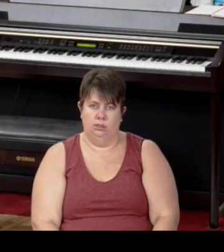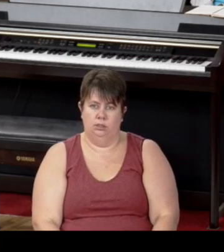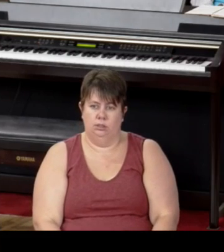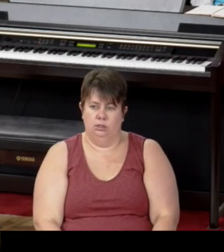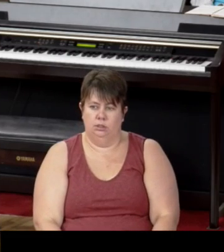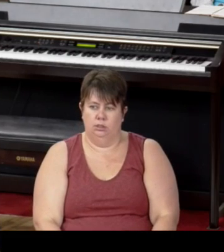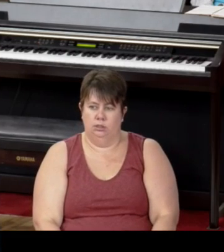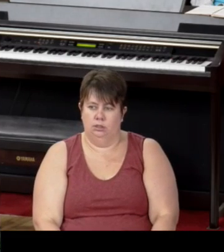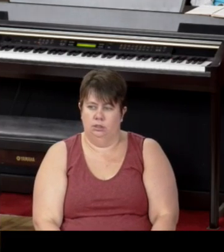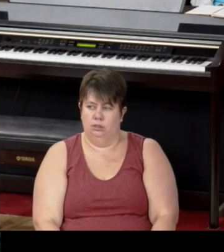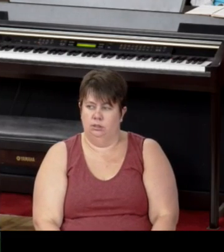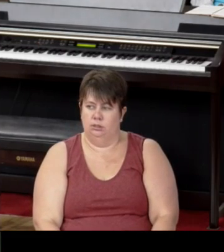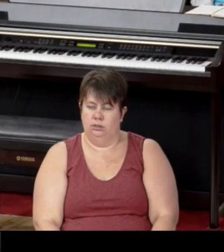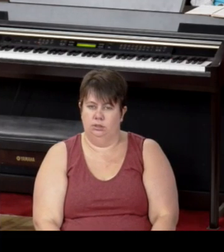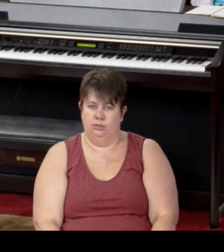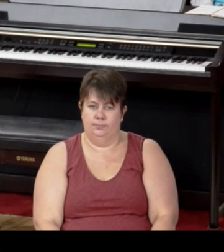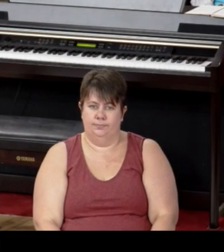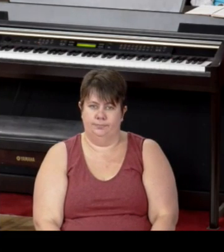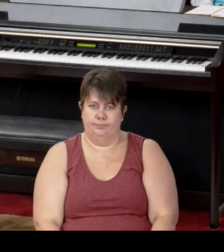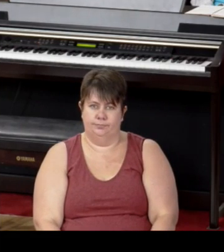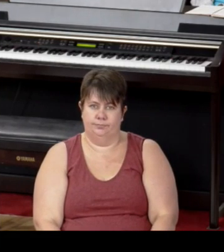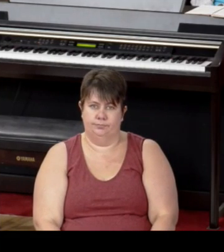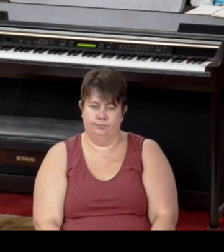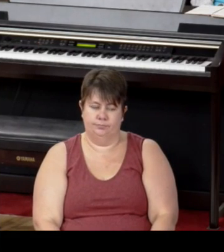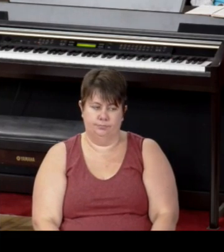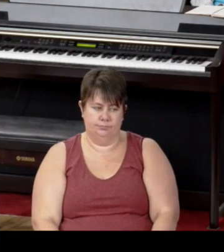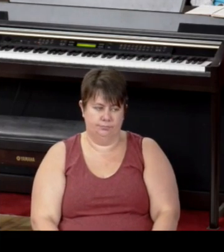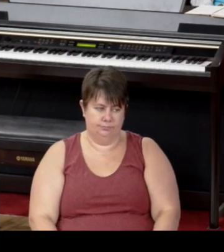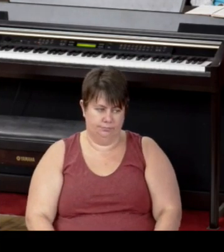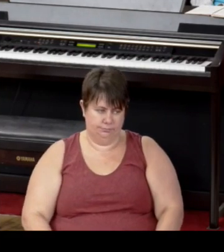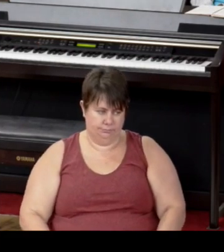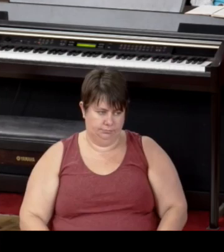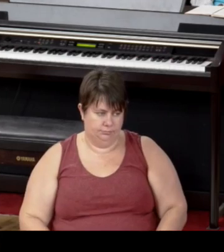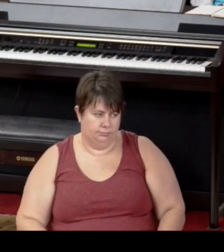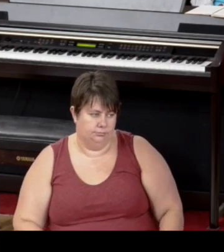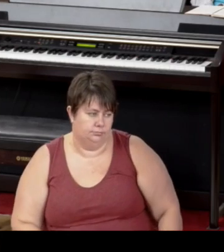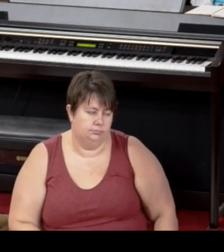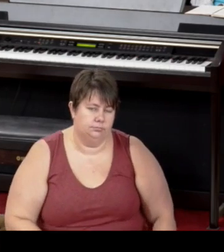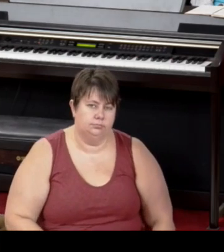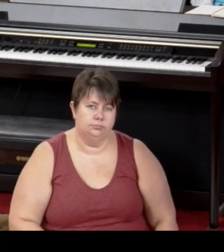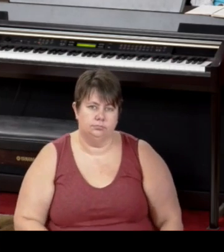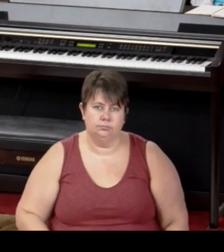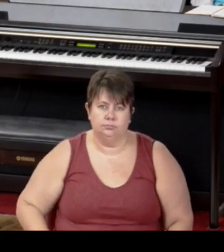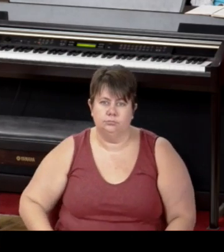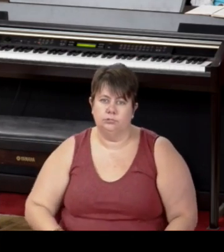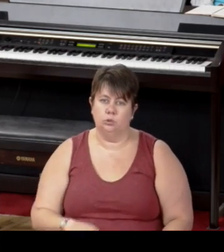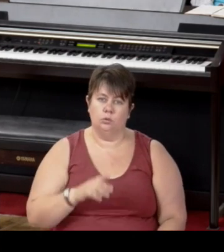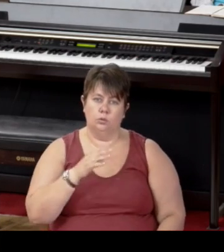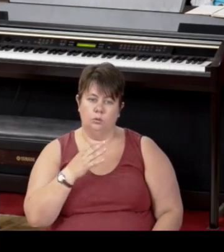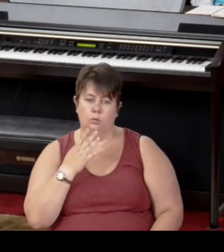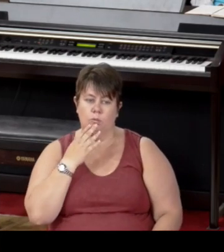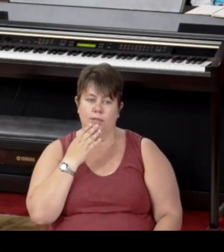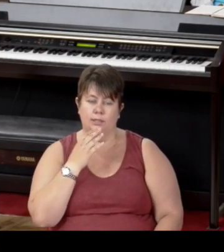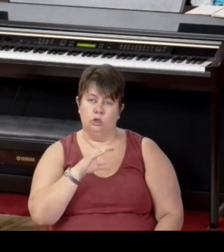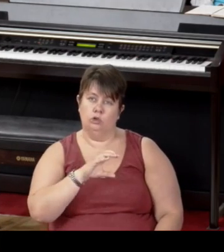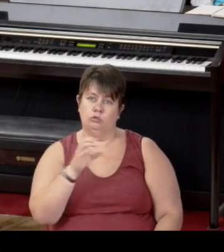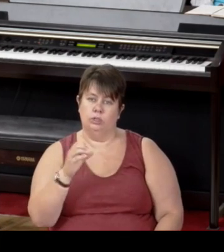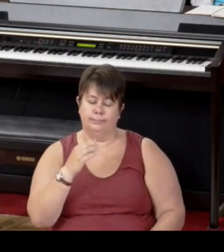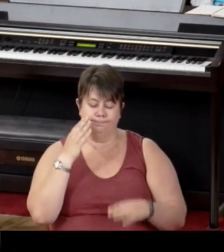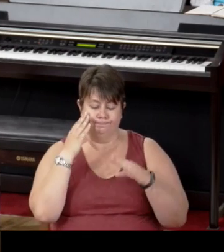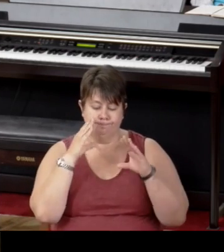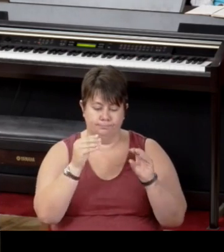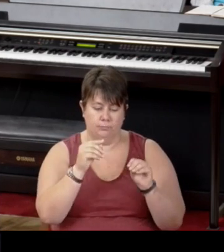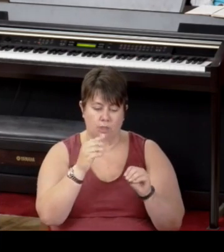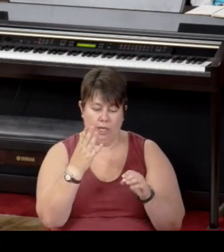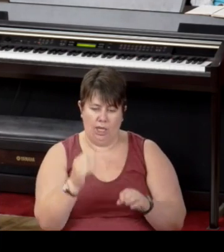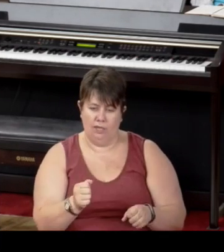you repented, you would end up going that way. And so when Jesus calls them to repent, it's a recognition that the way they are going